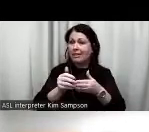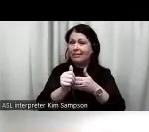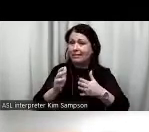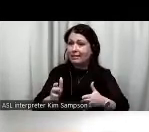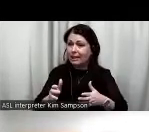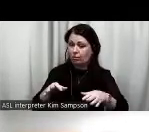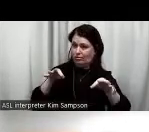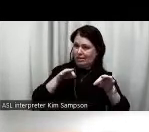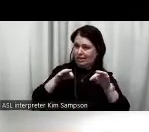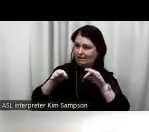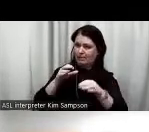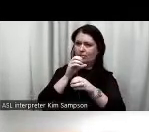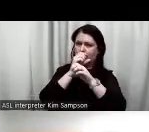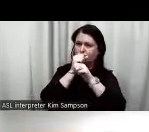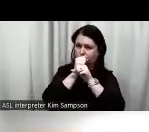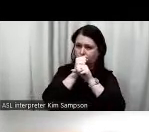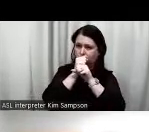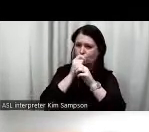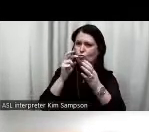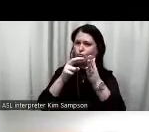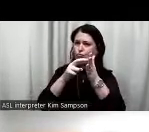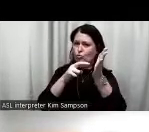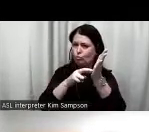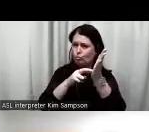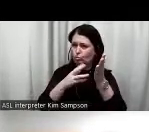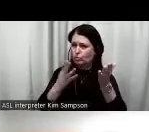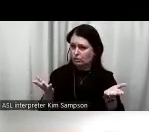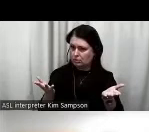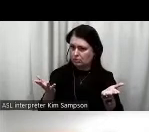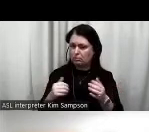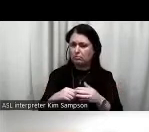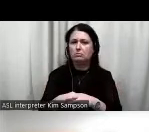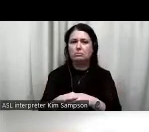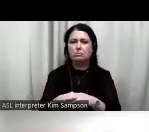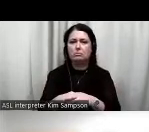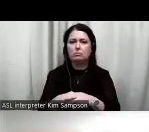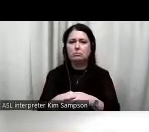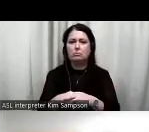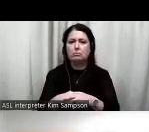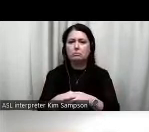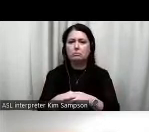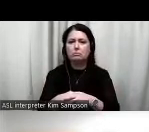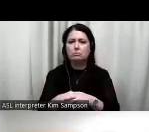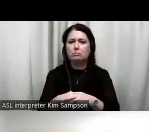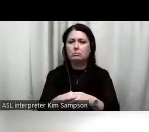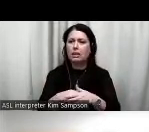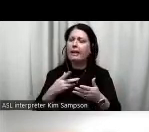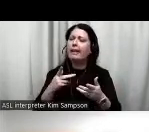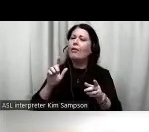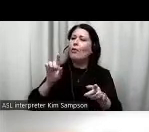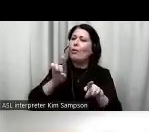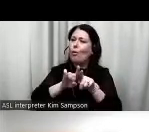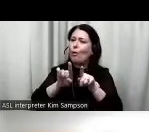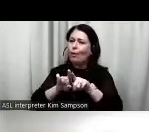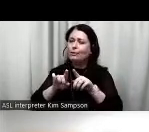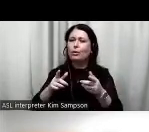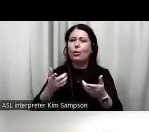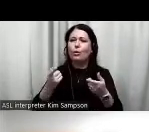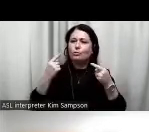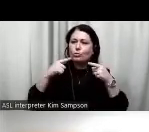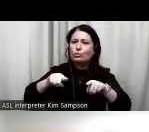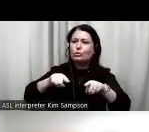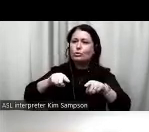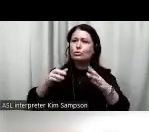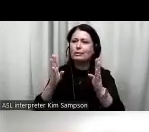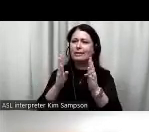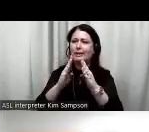the confidentiality guidelines and move people along so that one person is not